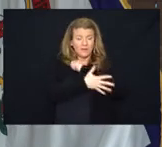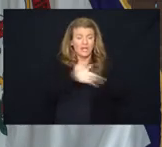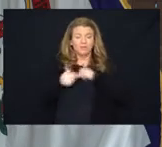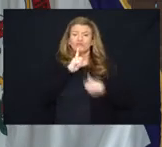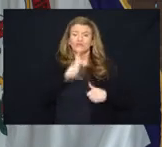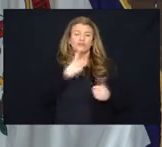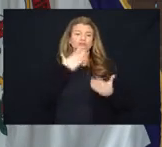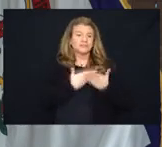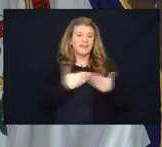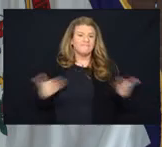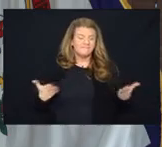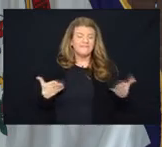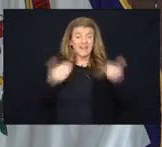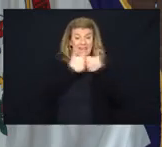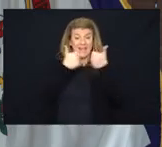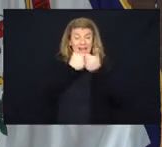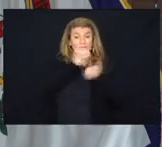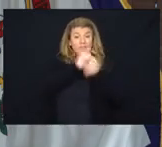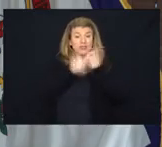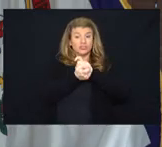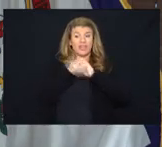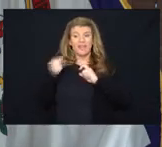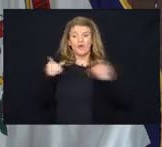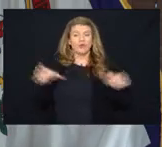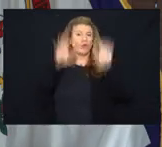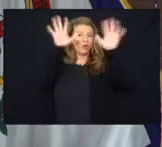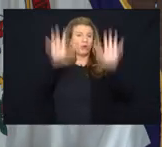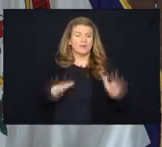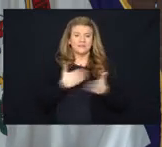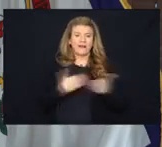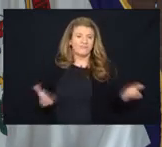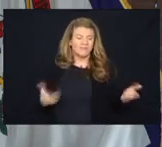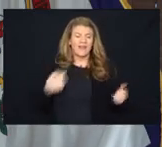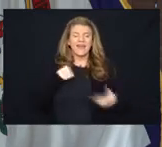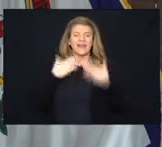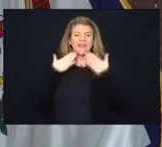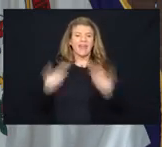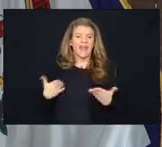good stuff. Game Changers is doing great stuff, and I think